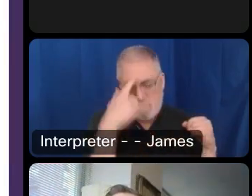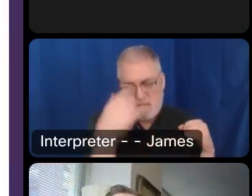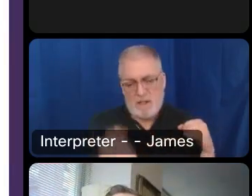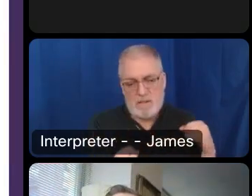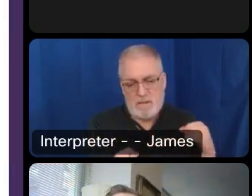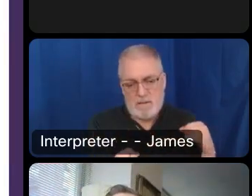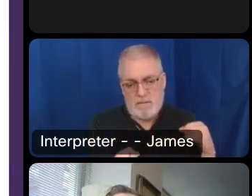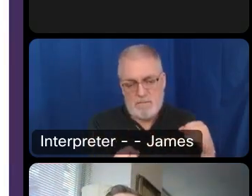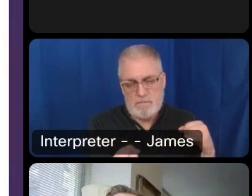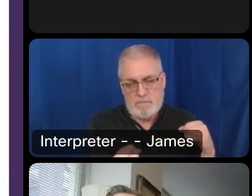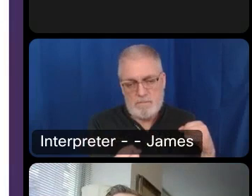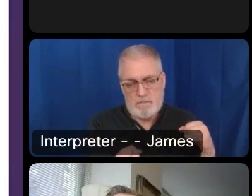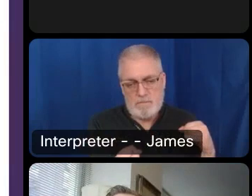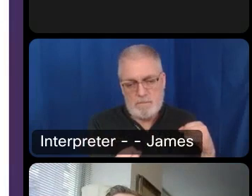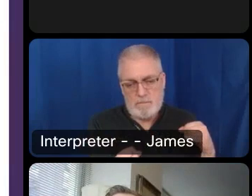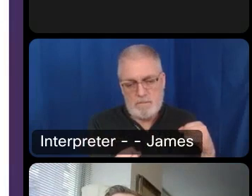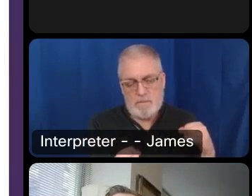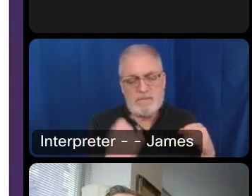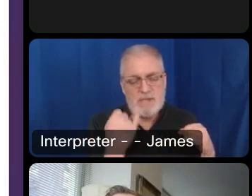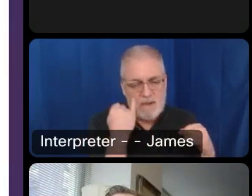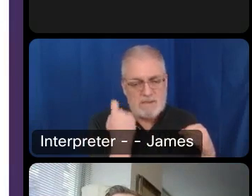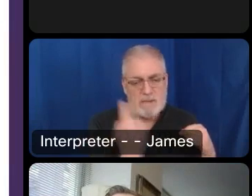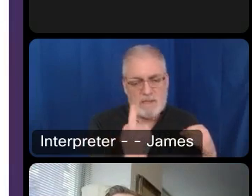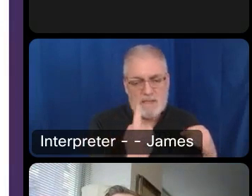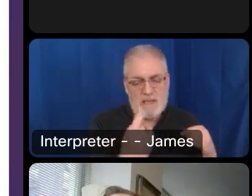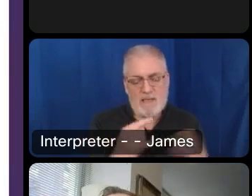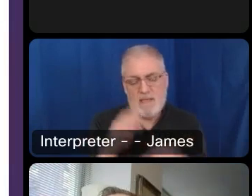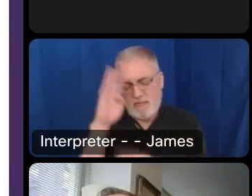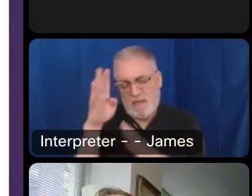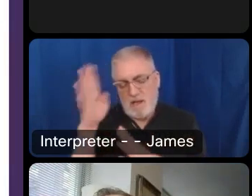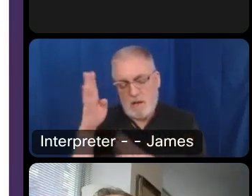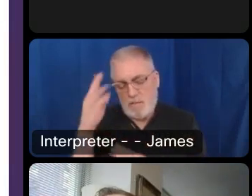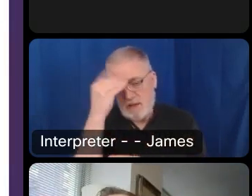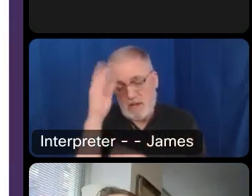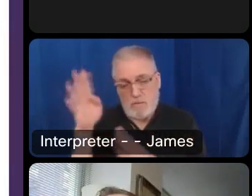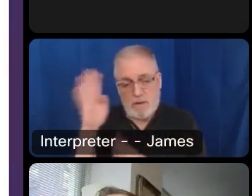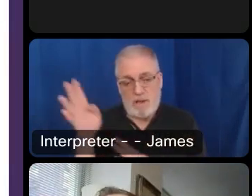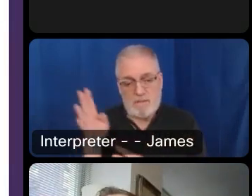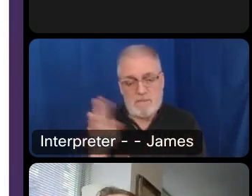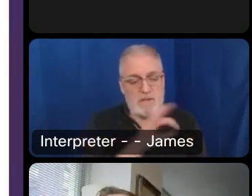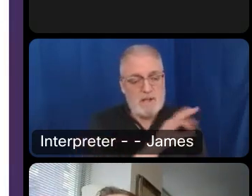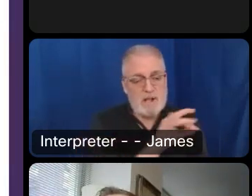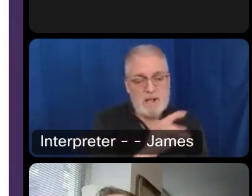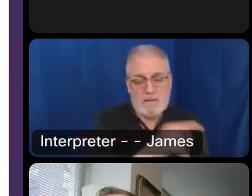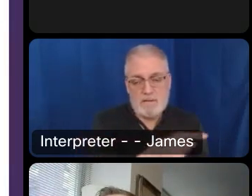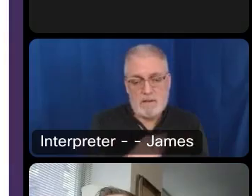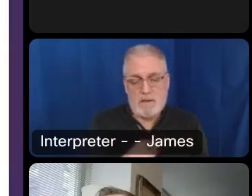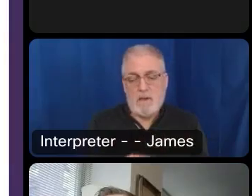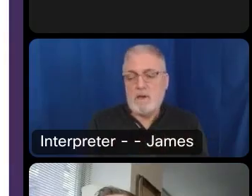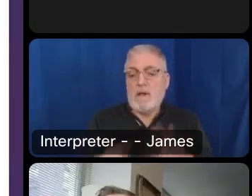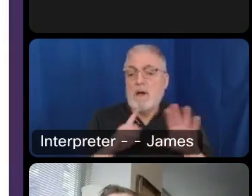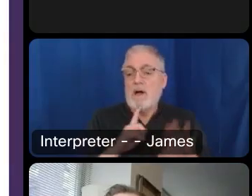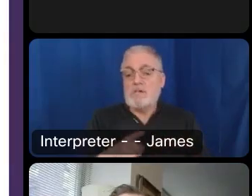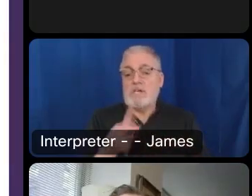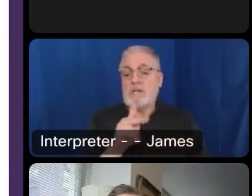that whether it is a QR code or something like that, thinking creatively. Yeah. And actually, we had a lot of success with that in Kentucky